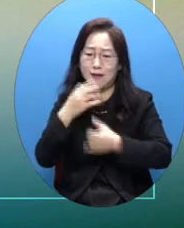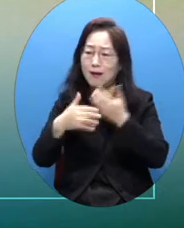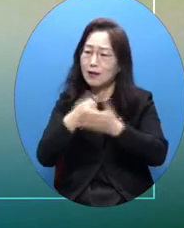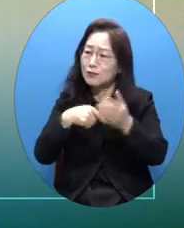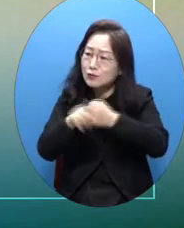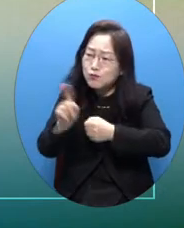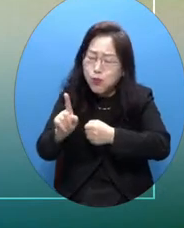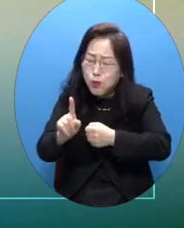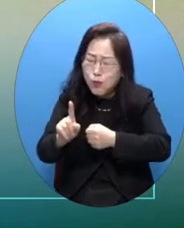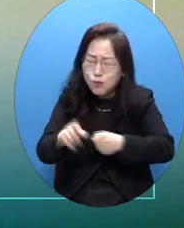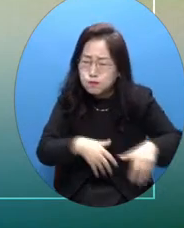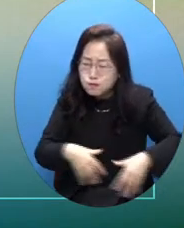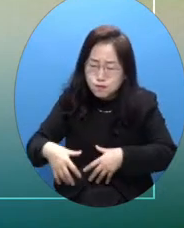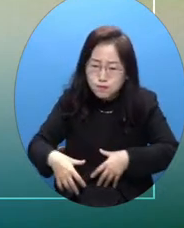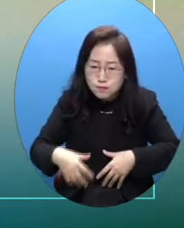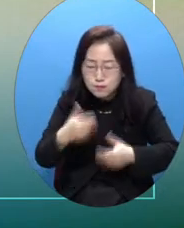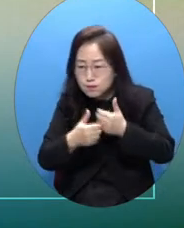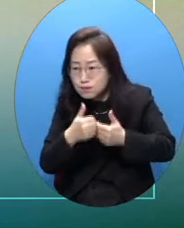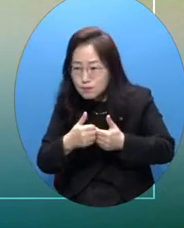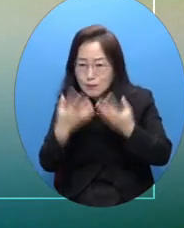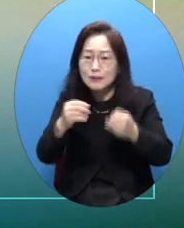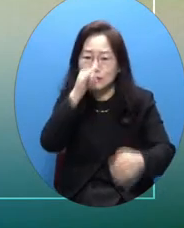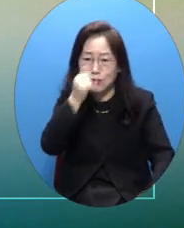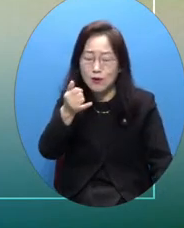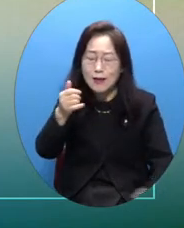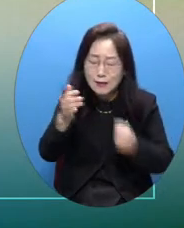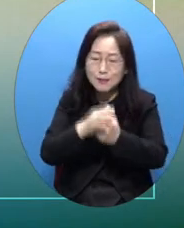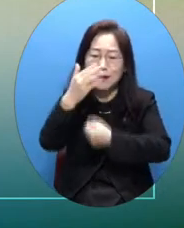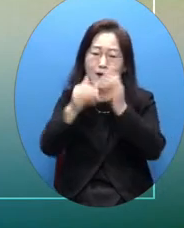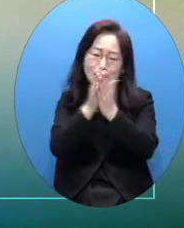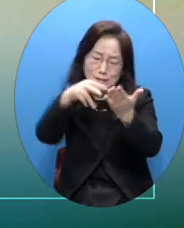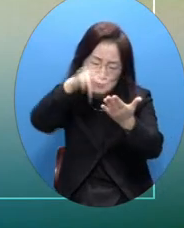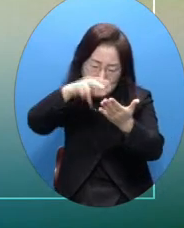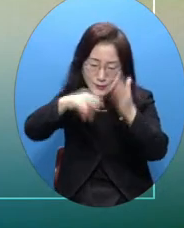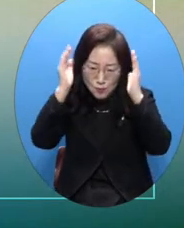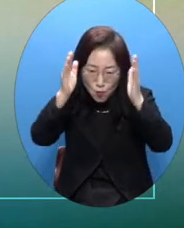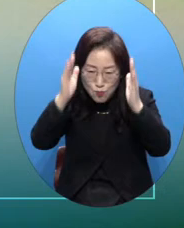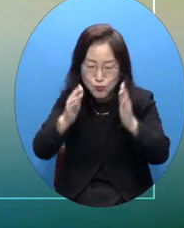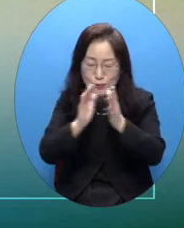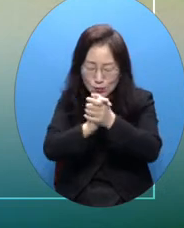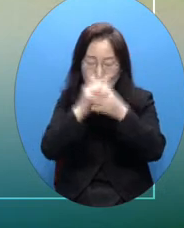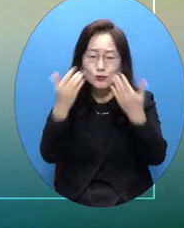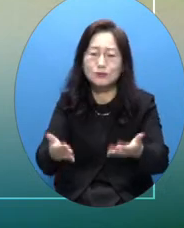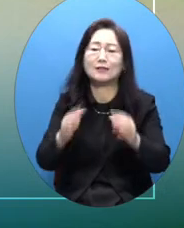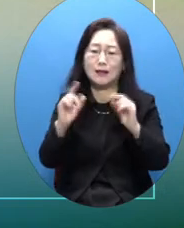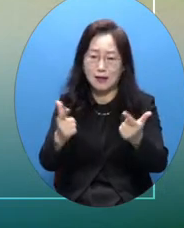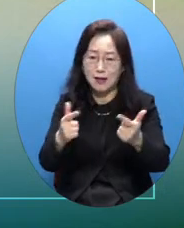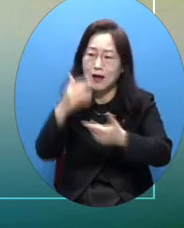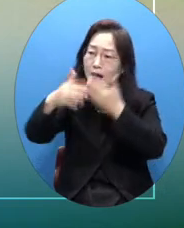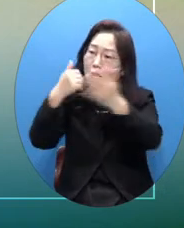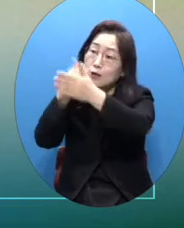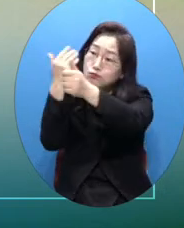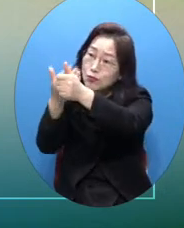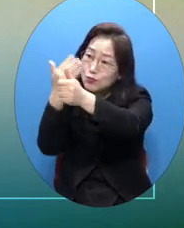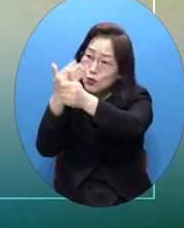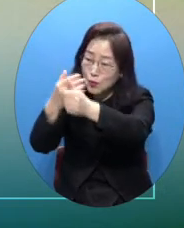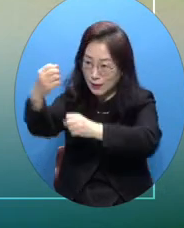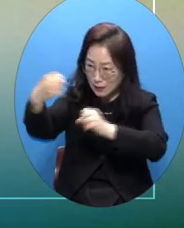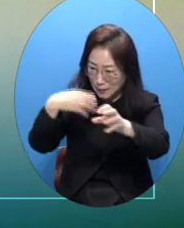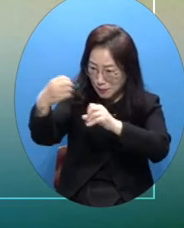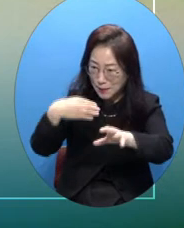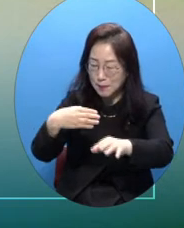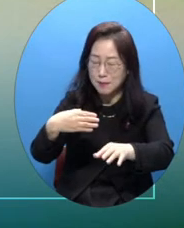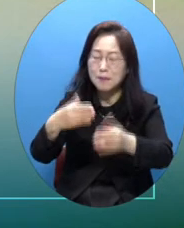what God's will was so I was often confused and conflicted so I read the Bible and studied Bible more and did not stop